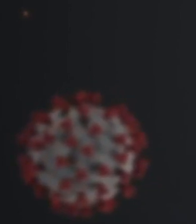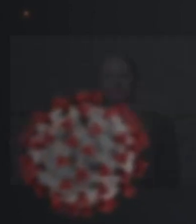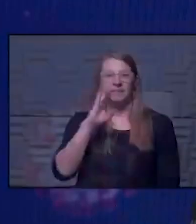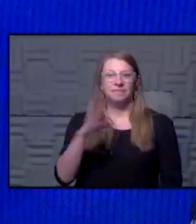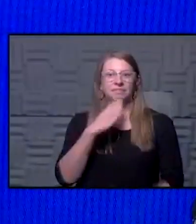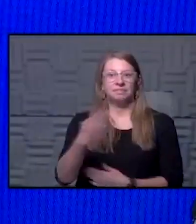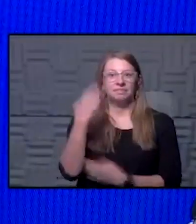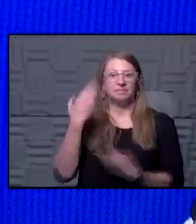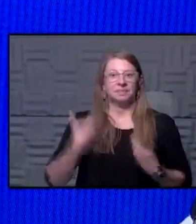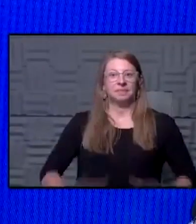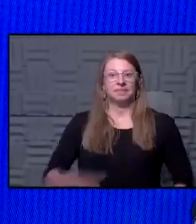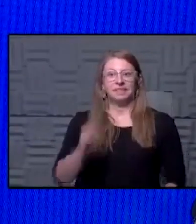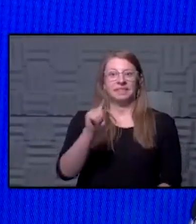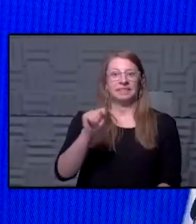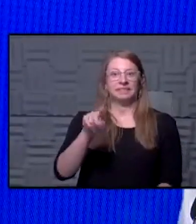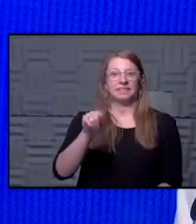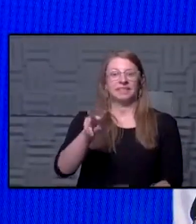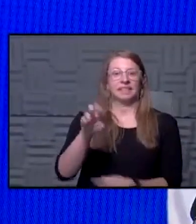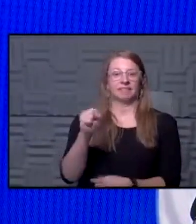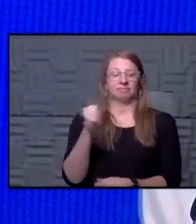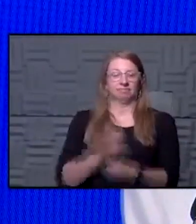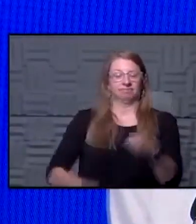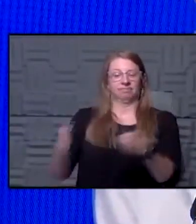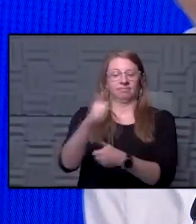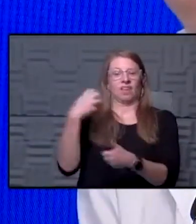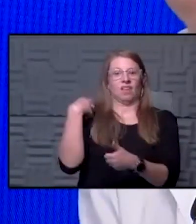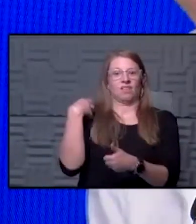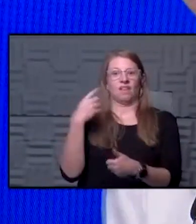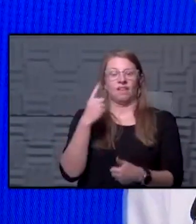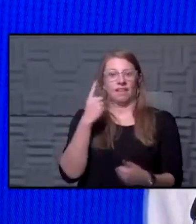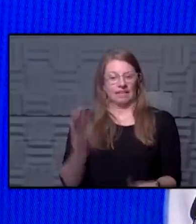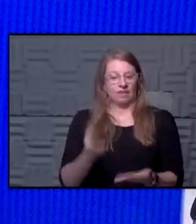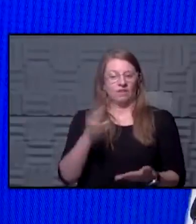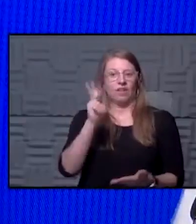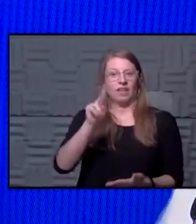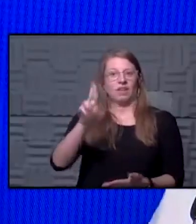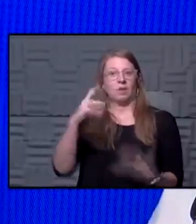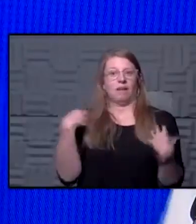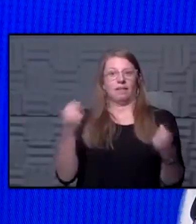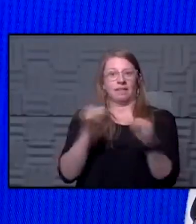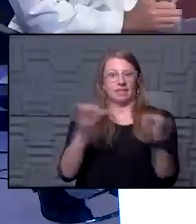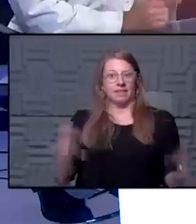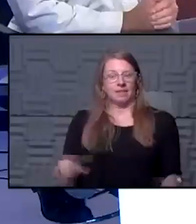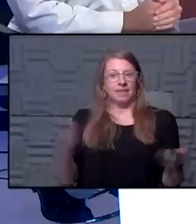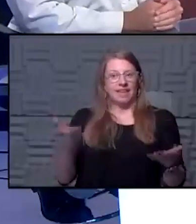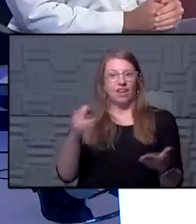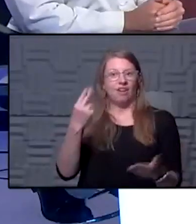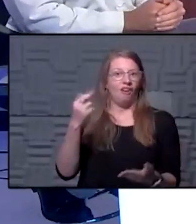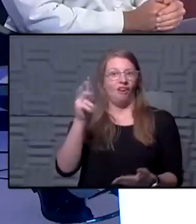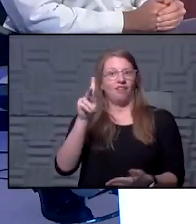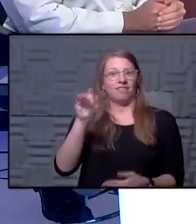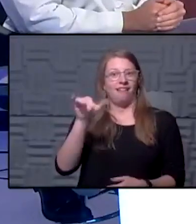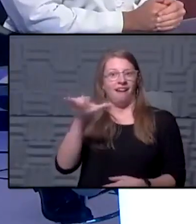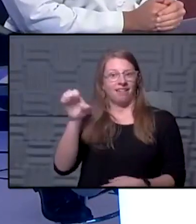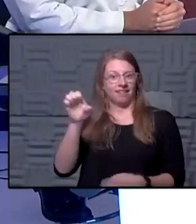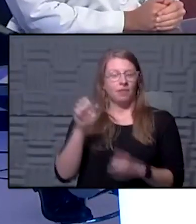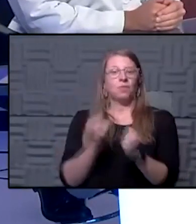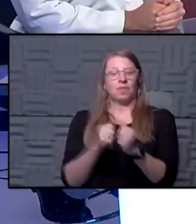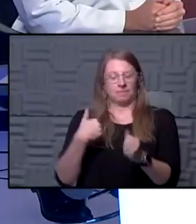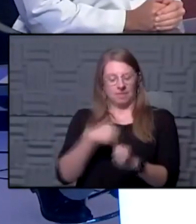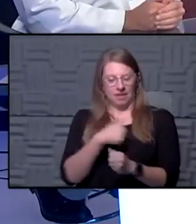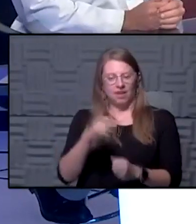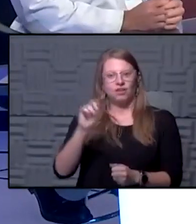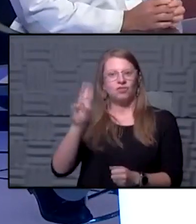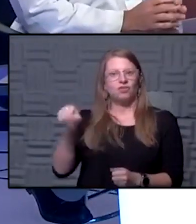Hey, good morning. This is Steve Stites, Chief Medical Officer here at the University of Kansas Health System, back in the studio with Hawkeye. We're here in the Dolph Simons